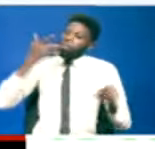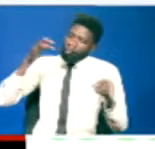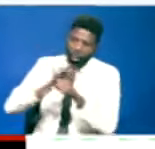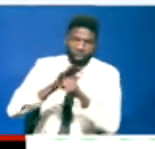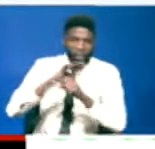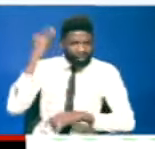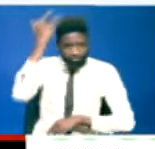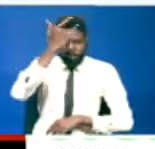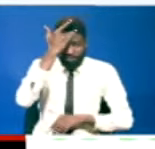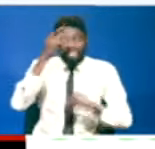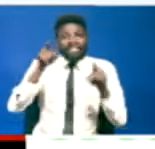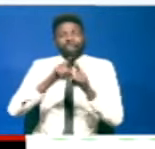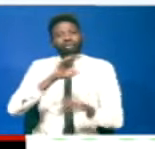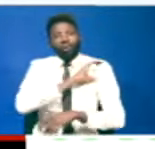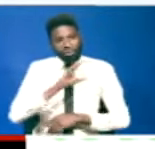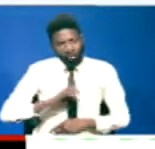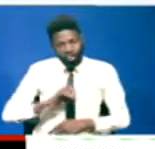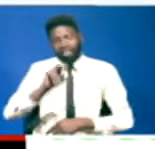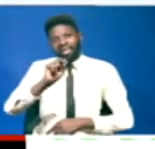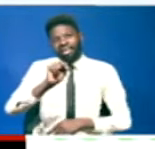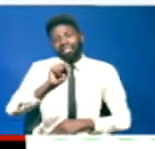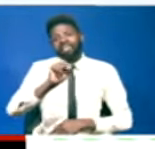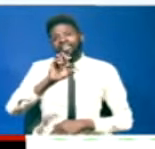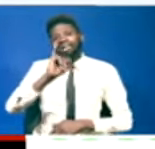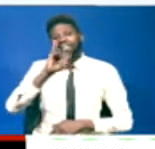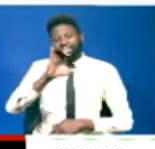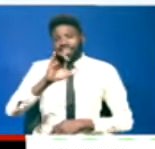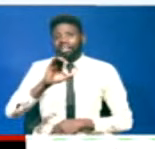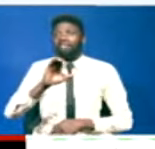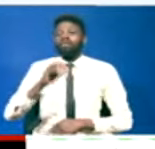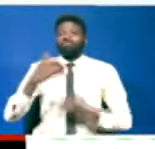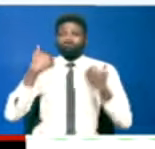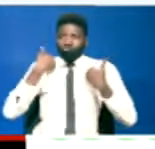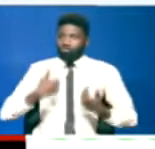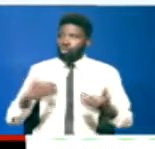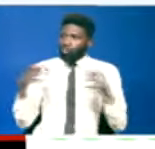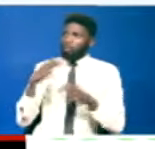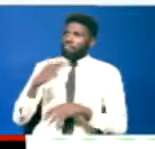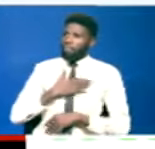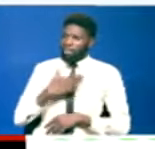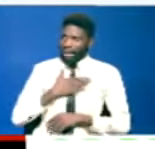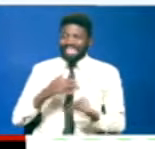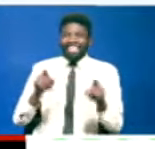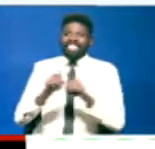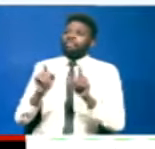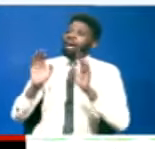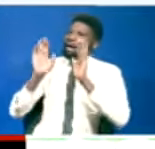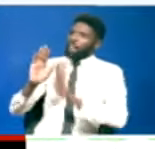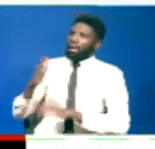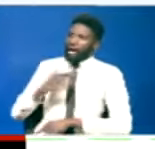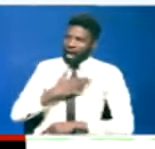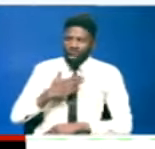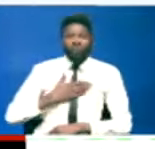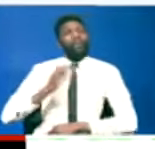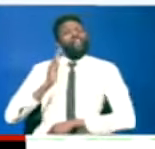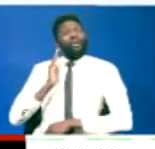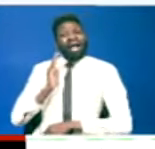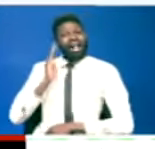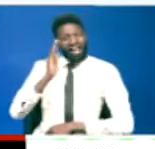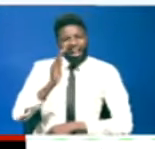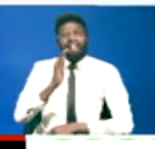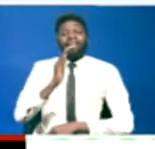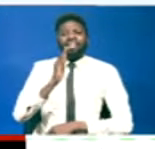Commission that my candidate and our campaign is going to be your faithful partner in this